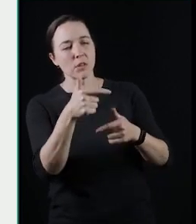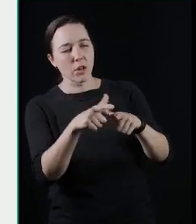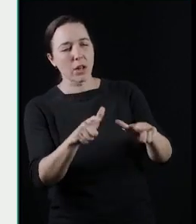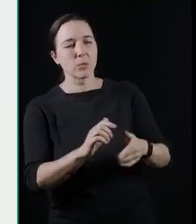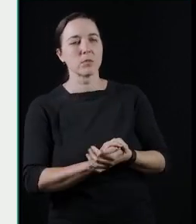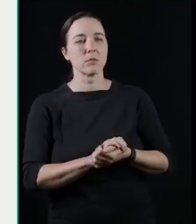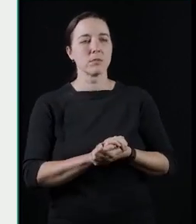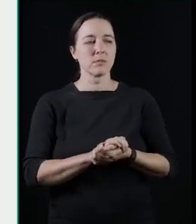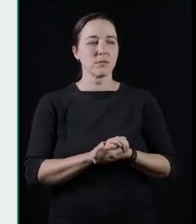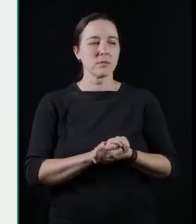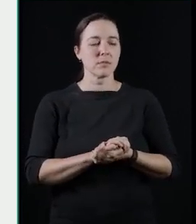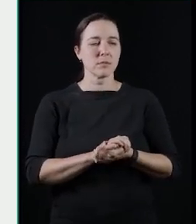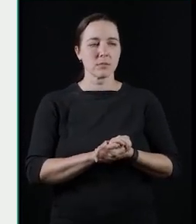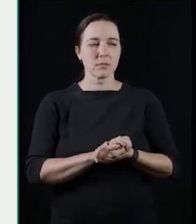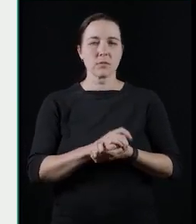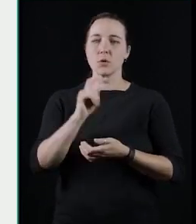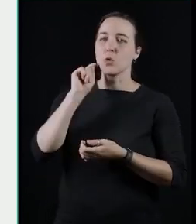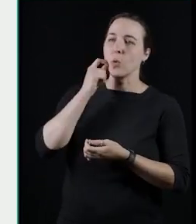D'accord.